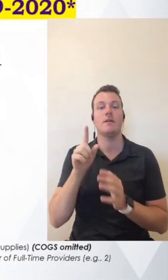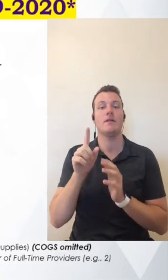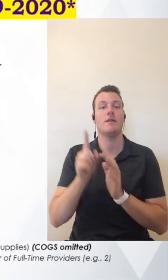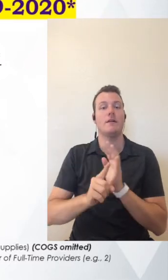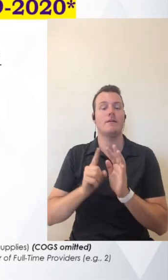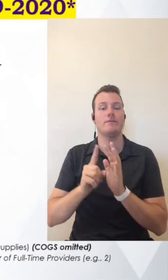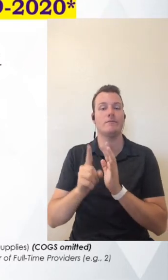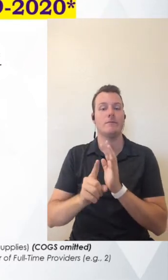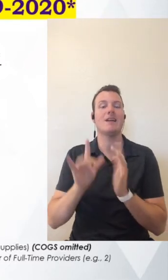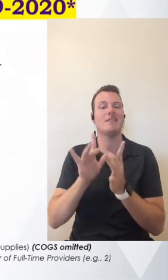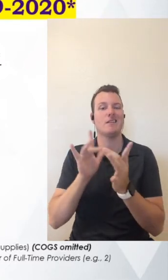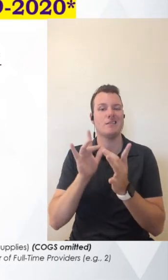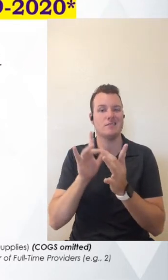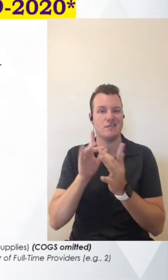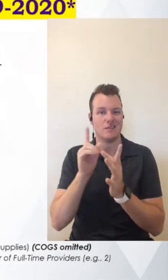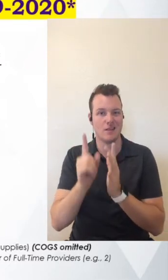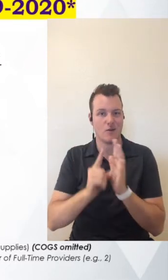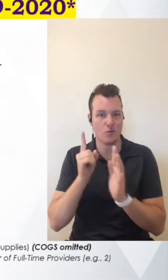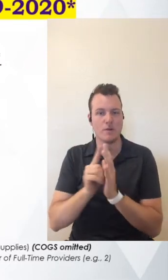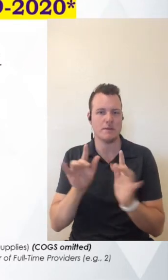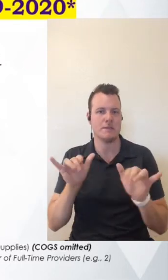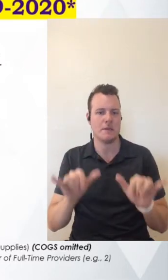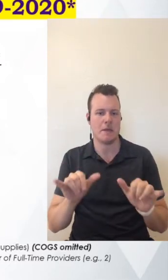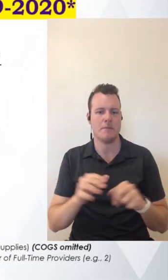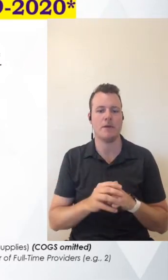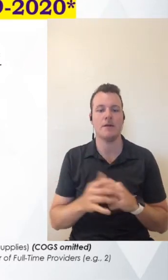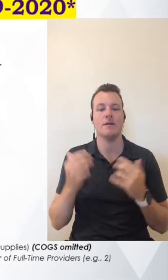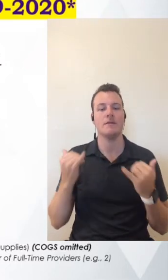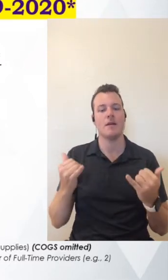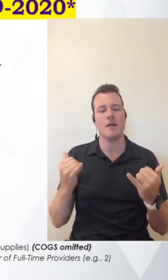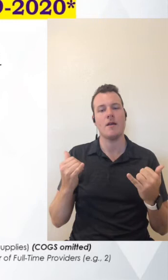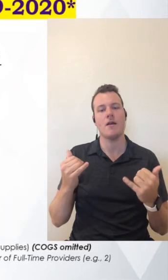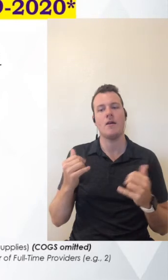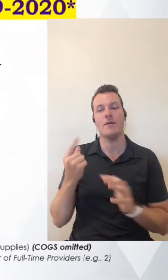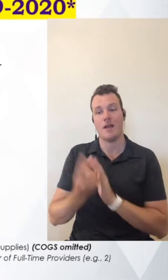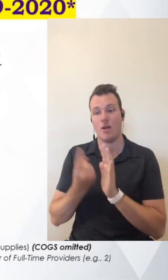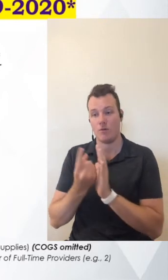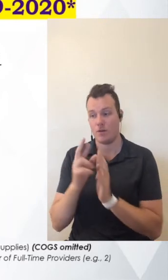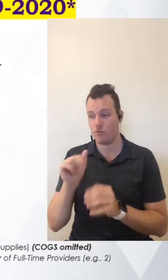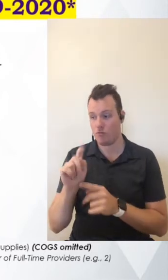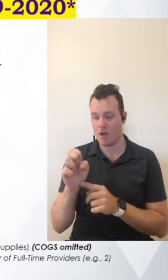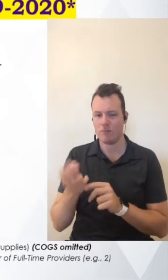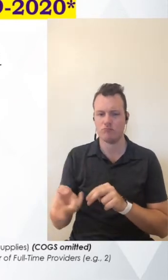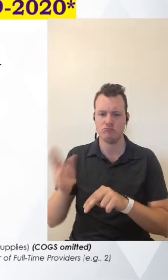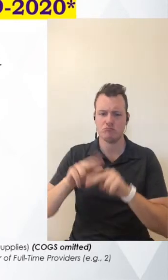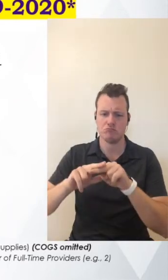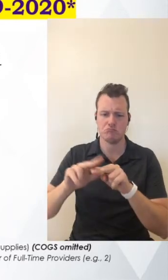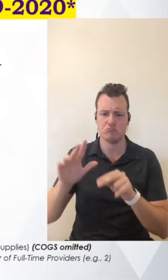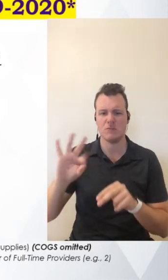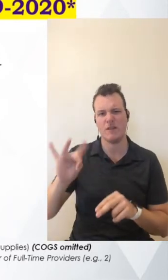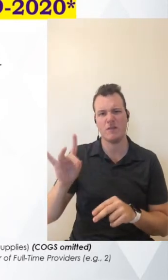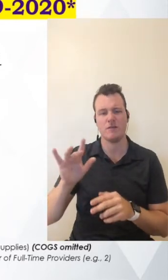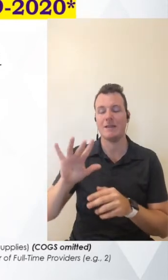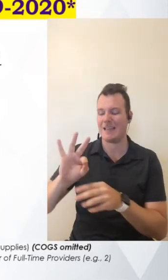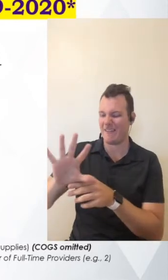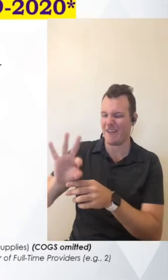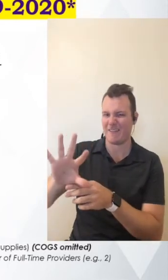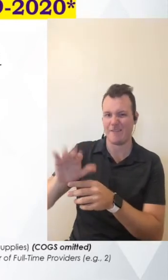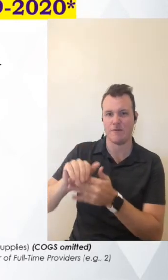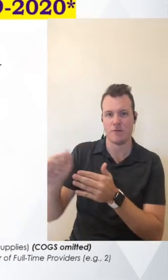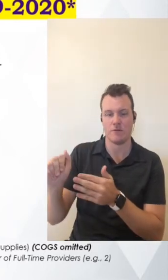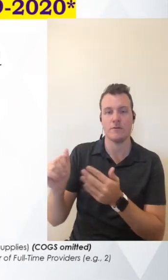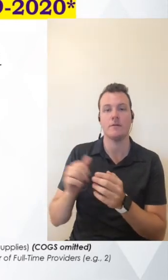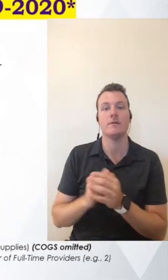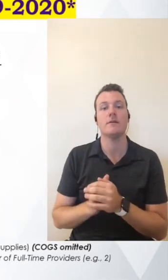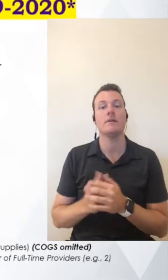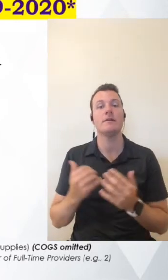annual contact hours, and my hourly rate went up by roughly $6 or so, for about $95, okay? So it's allowing